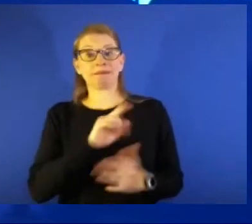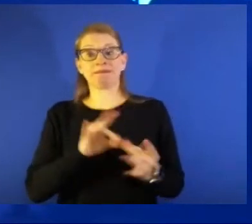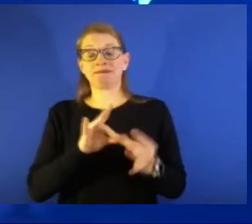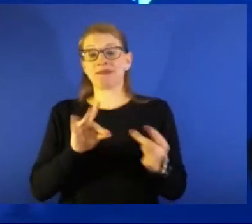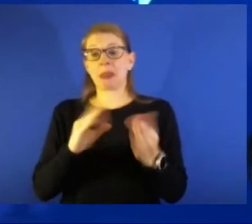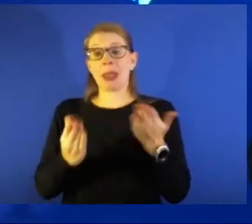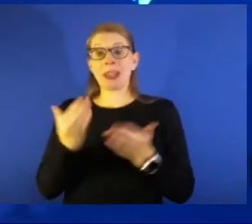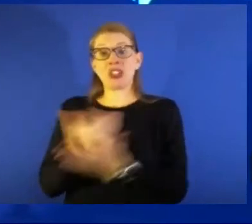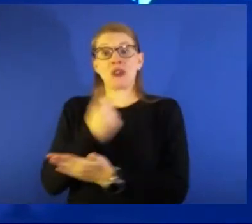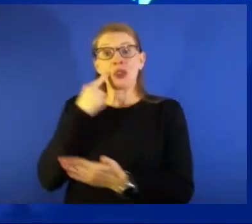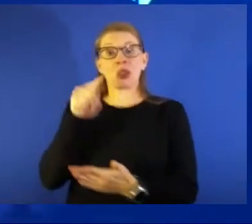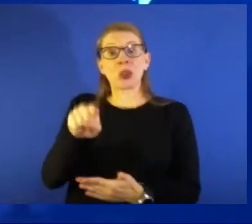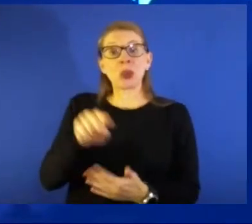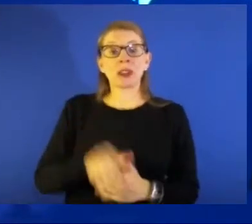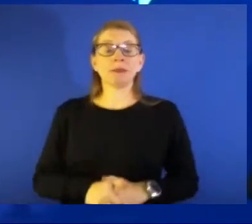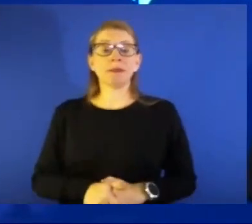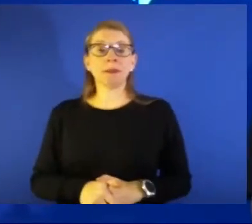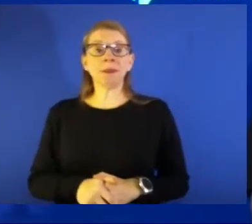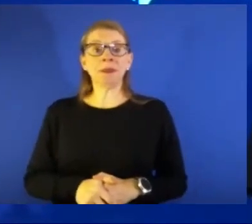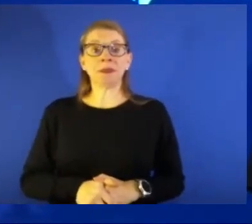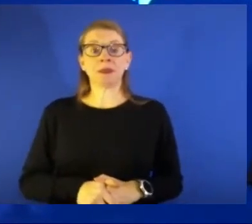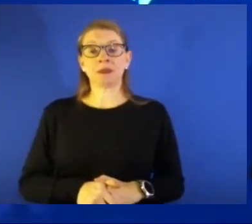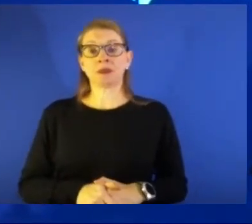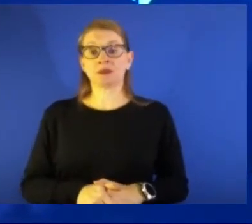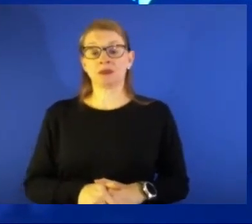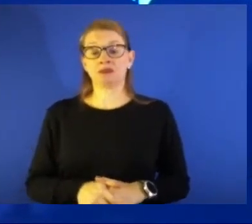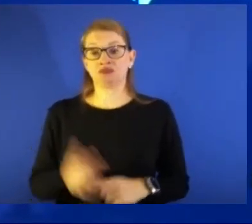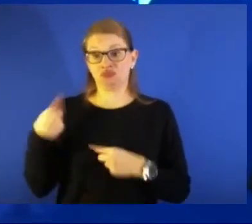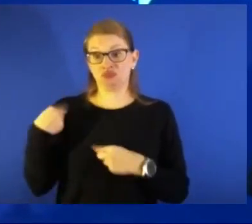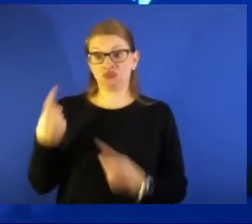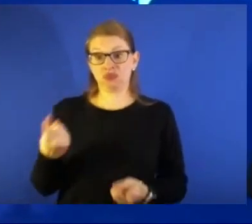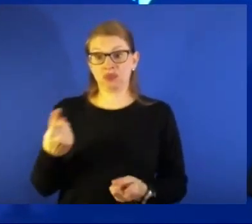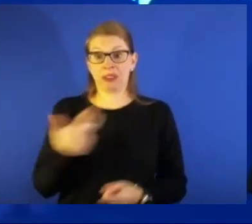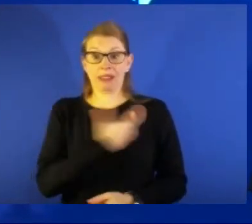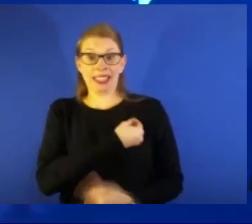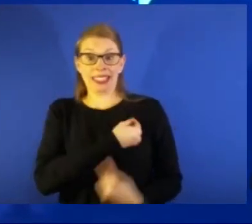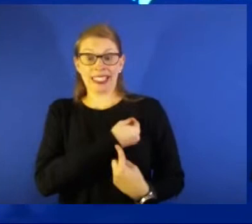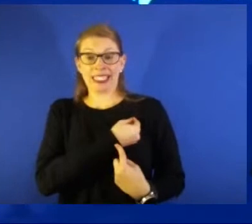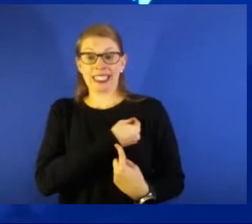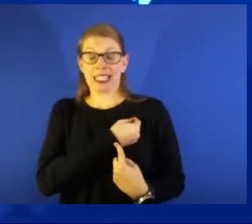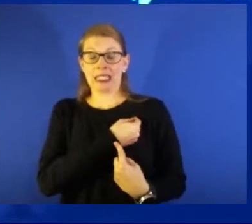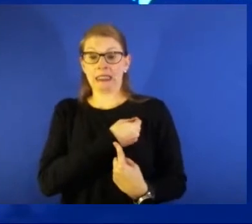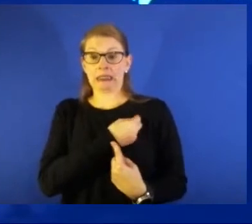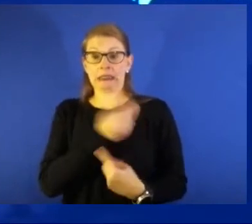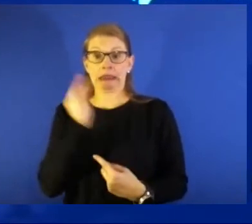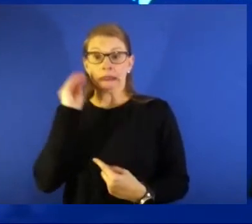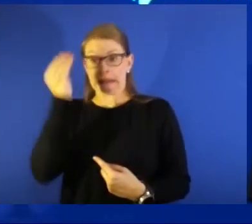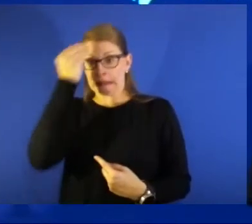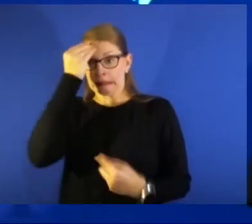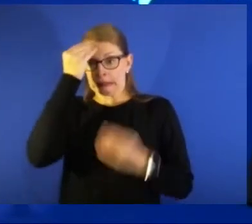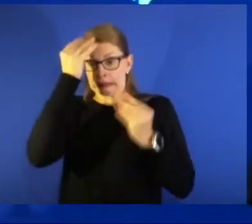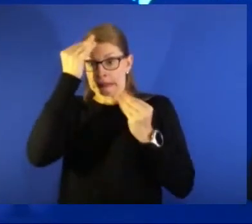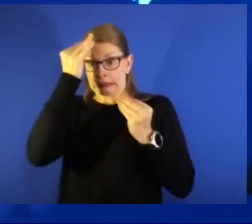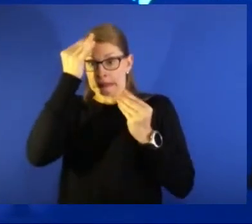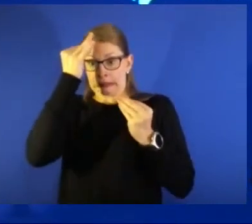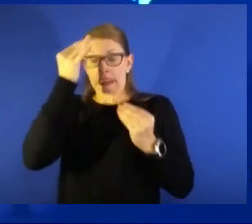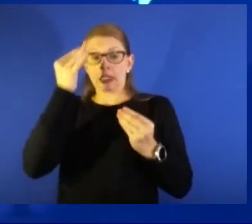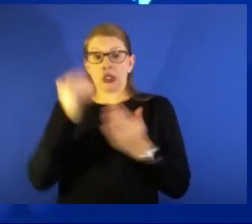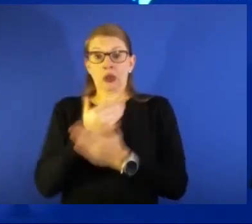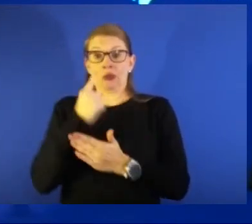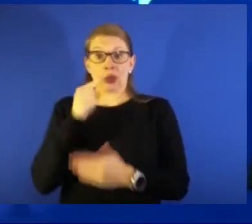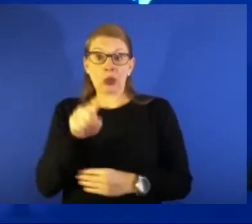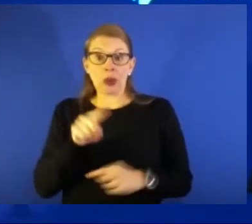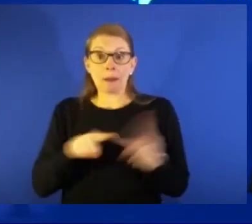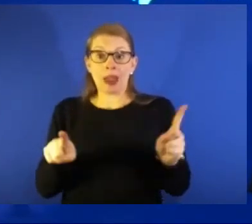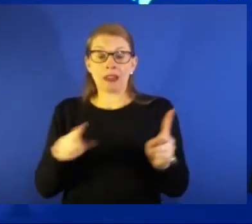you, and this last year vaccines might be in the forefront, and it's a new thought process to you, but these